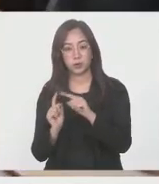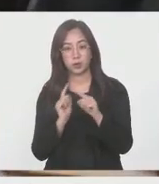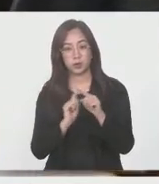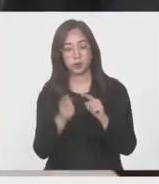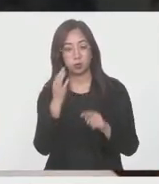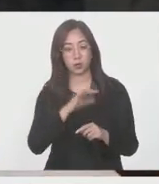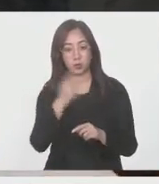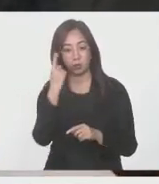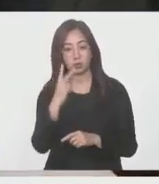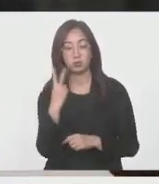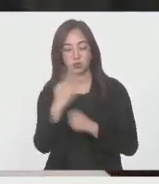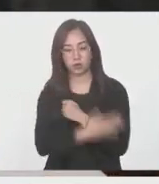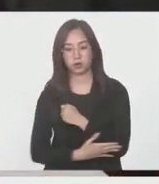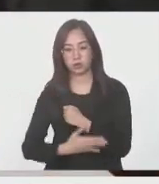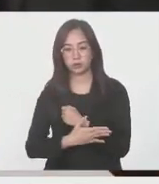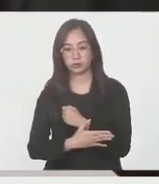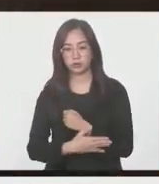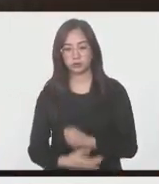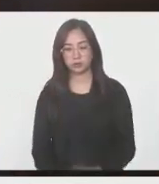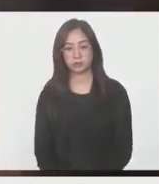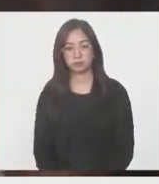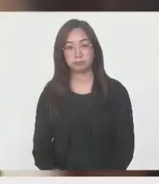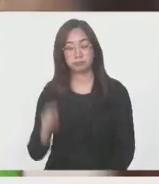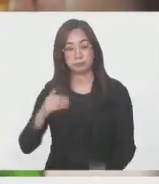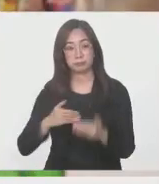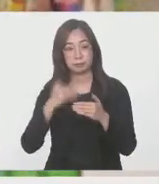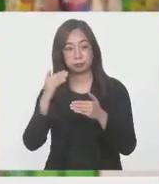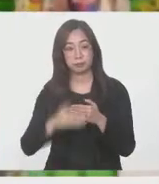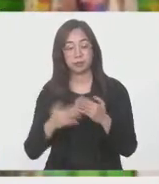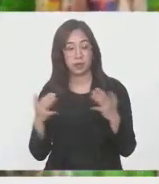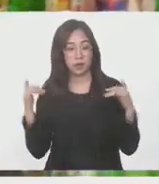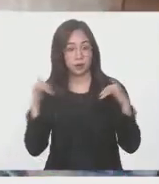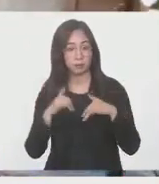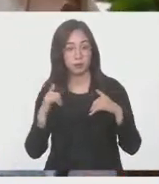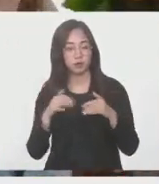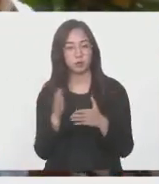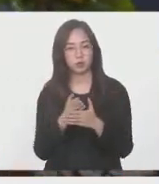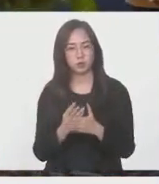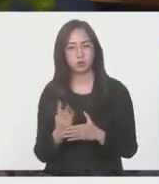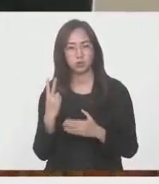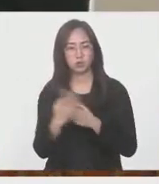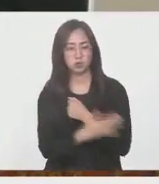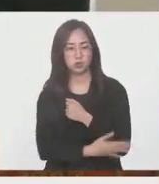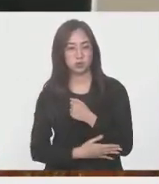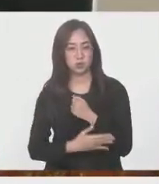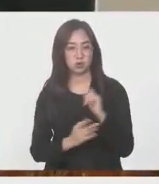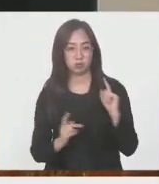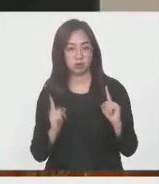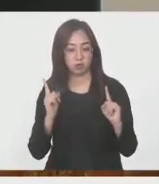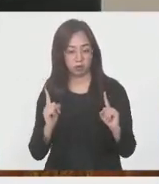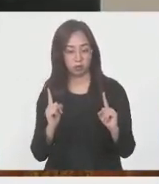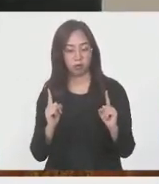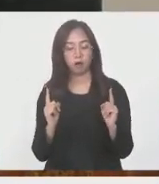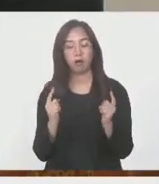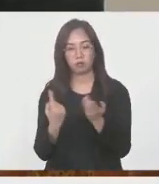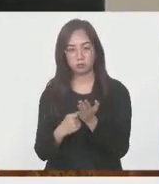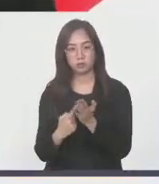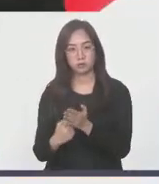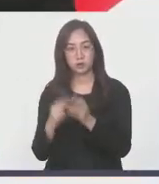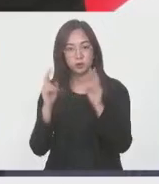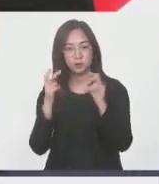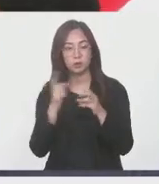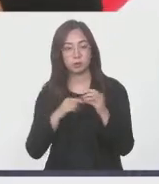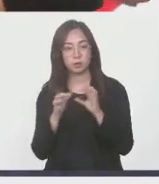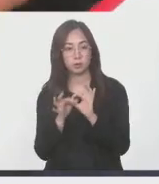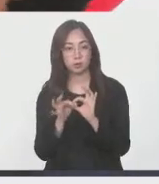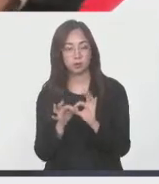countries. This was followed by a bilateral meeting between the two nation leaders where they discussed issues on